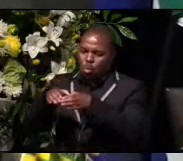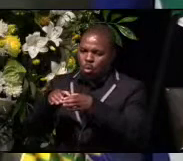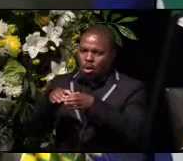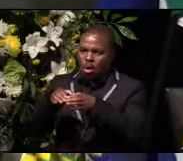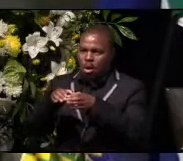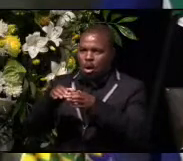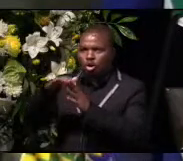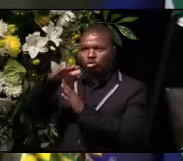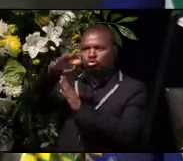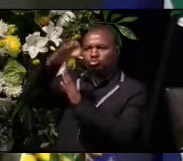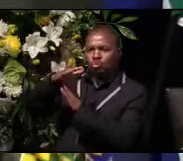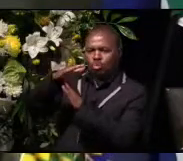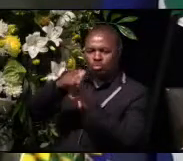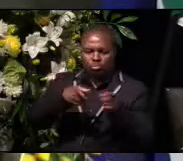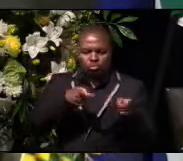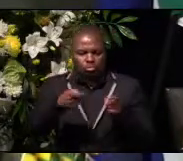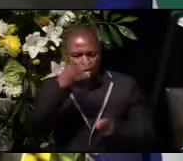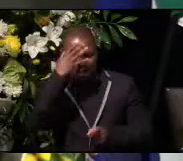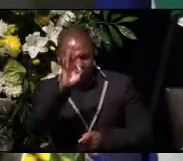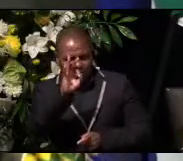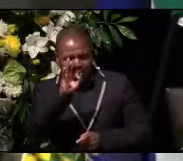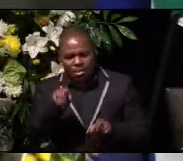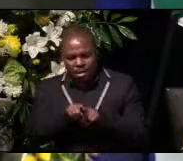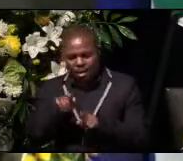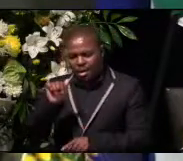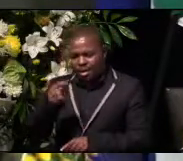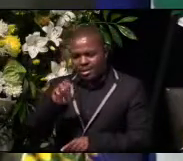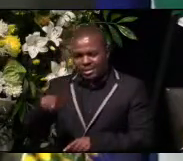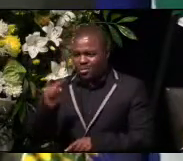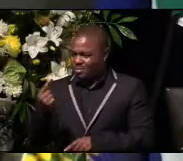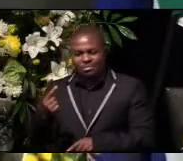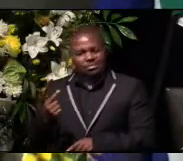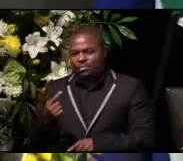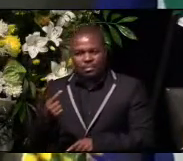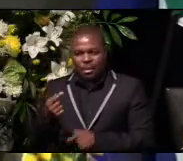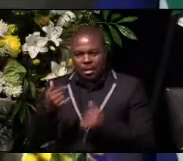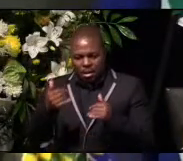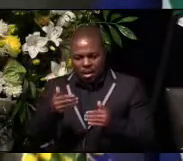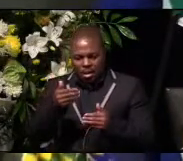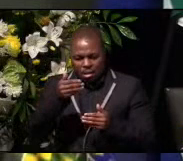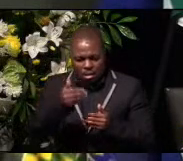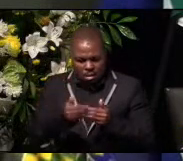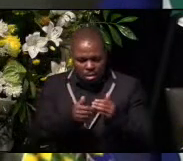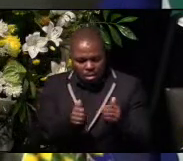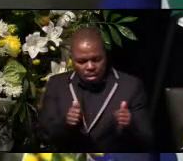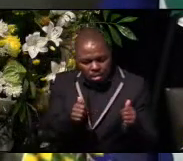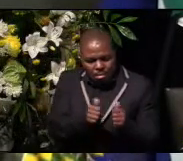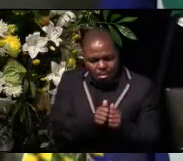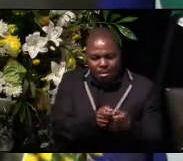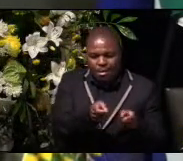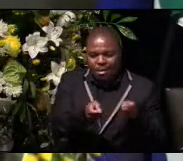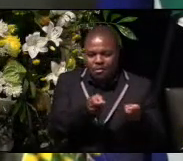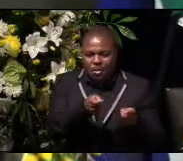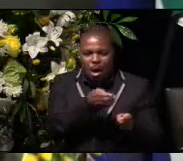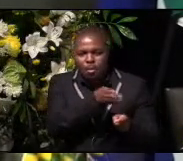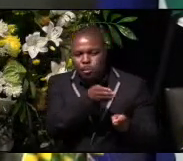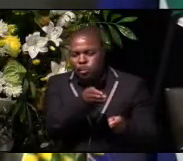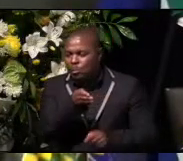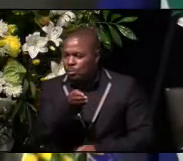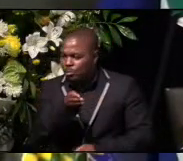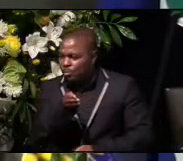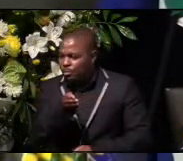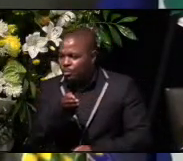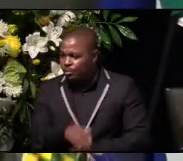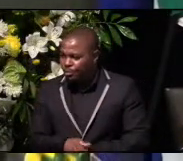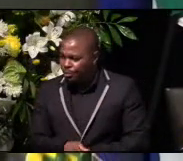the dominant party in government that are in civil implication we are now moving towards Coalition governments you know